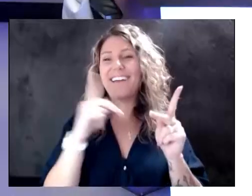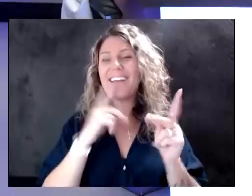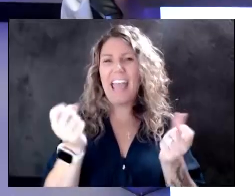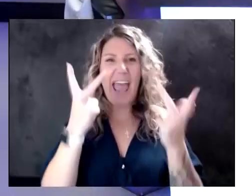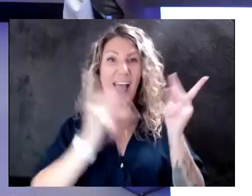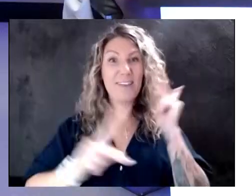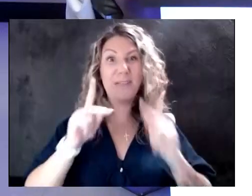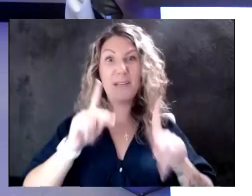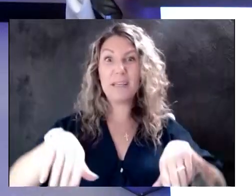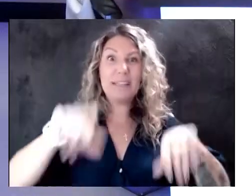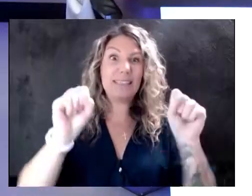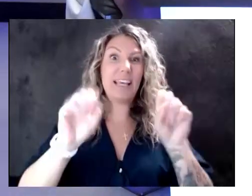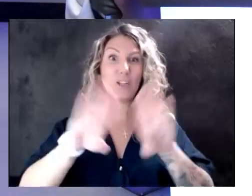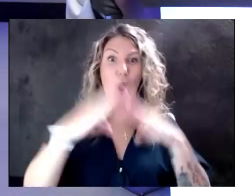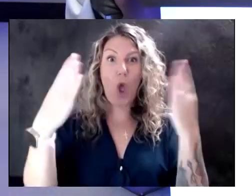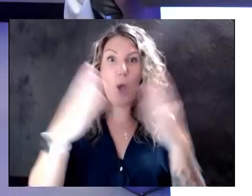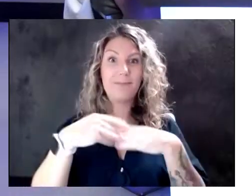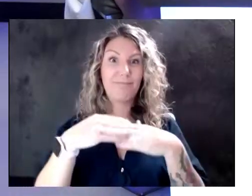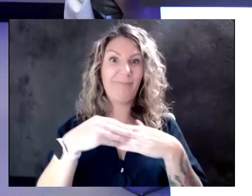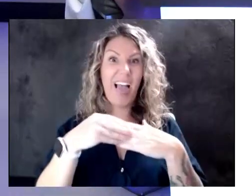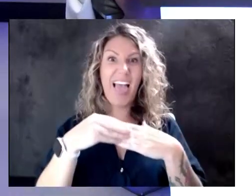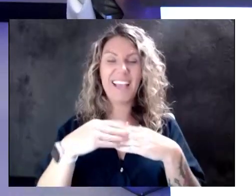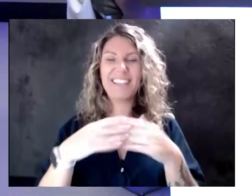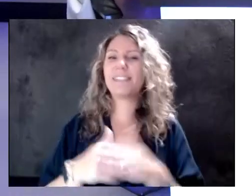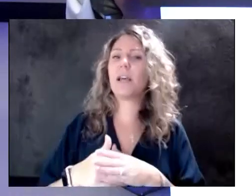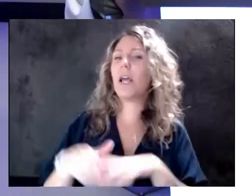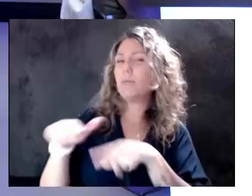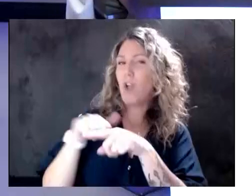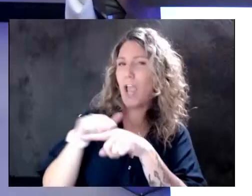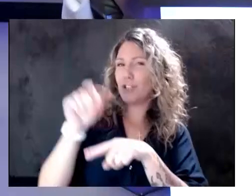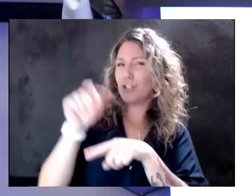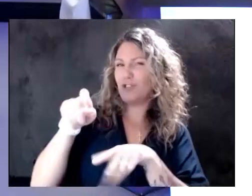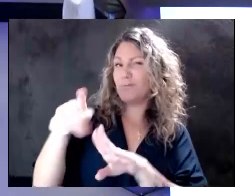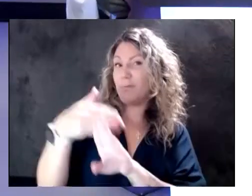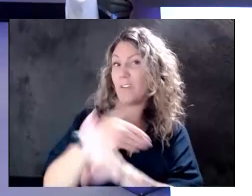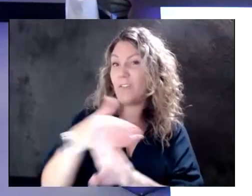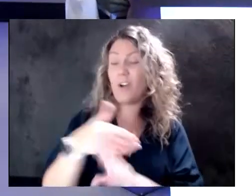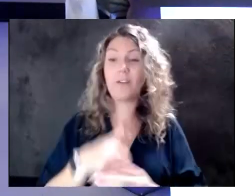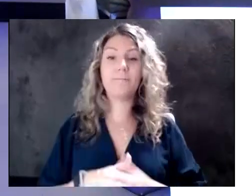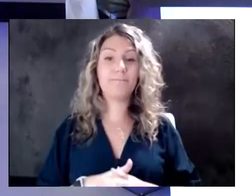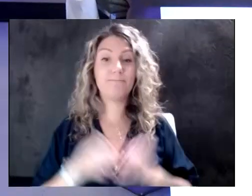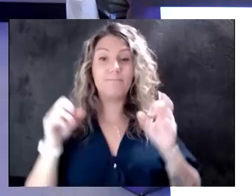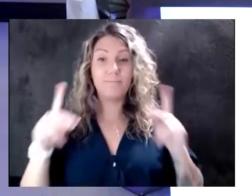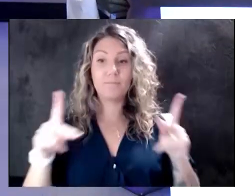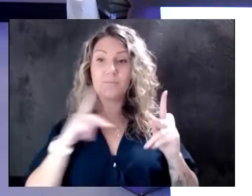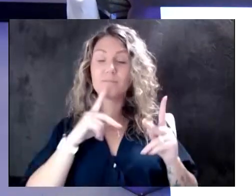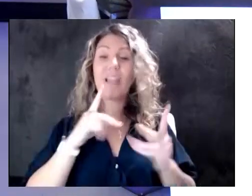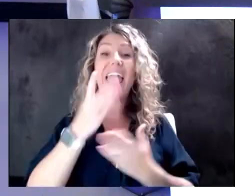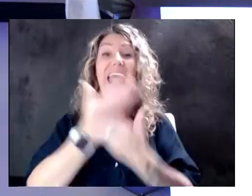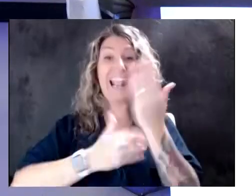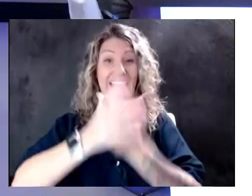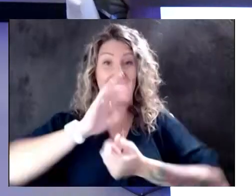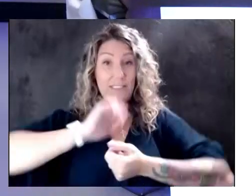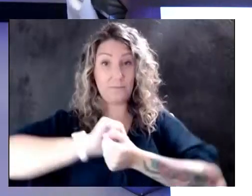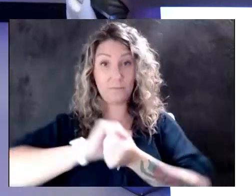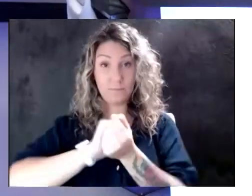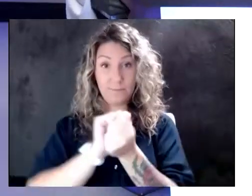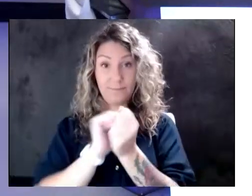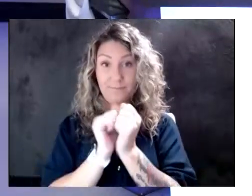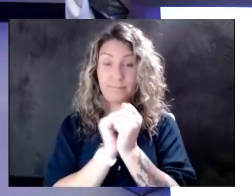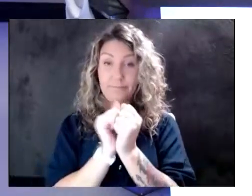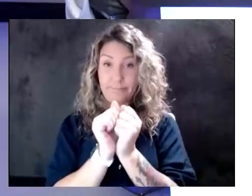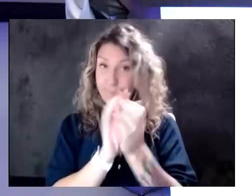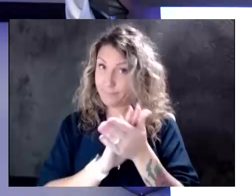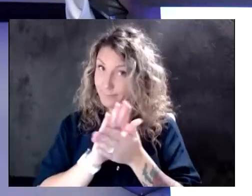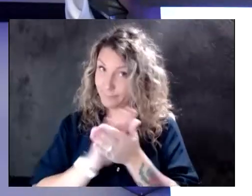a plastic? I probably should have practiced this. I know, beforehand. right? Okay. So, Okay. So do we have to like wash The our other thing we're gonna do is hand hands? hygiene. Okay, Yep. we got our. Do some hand hygiene to clean